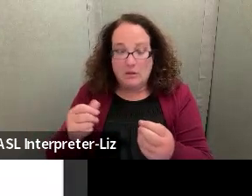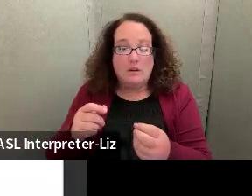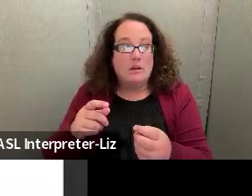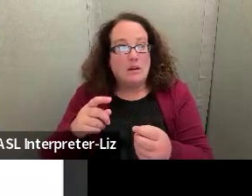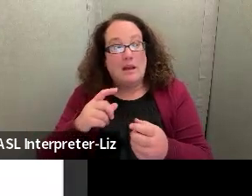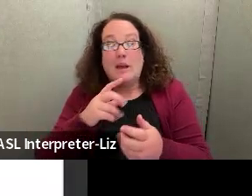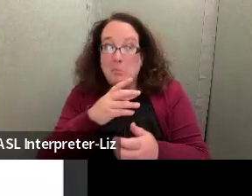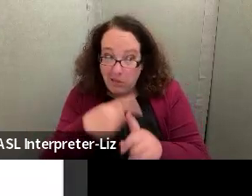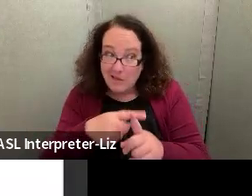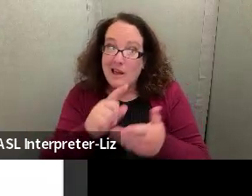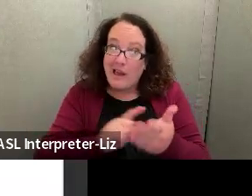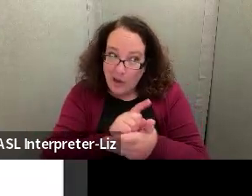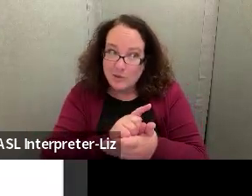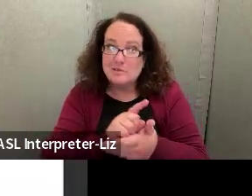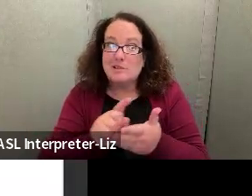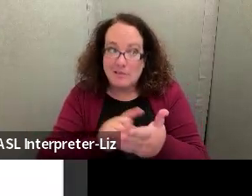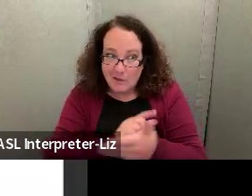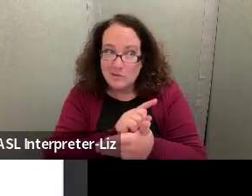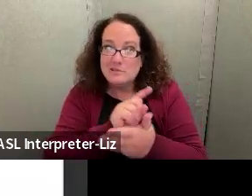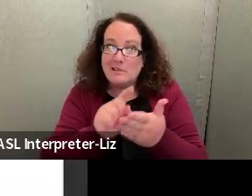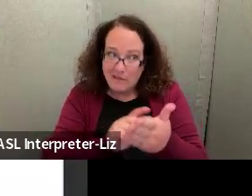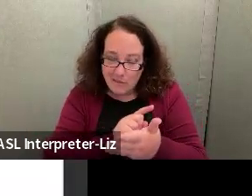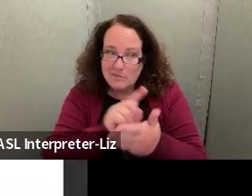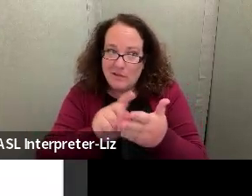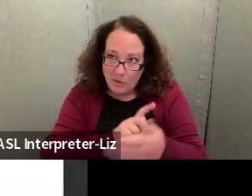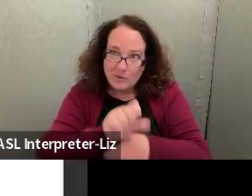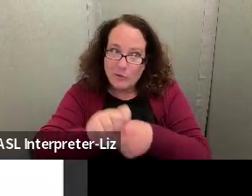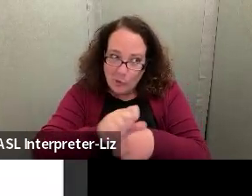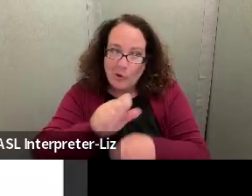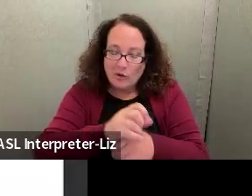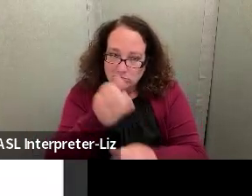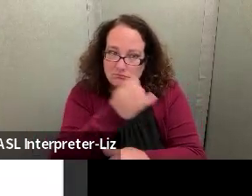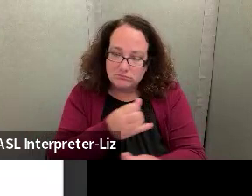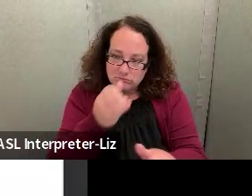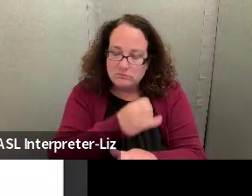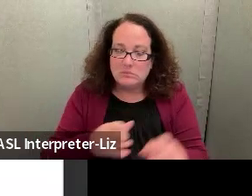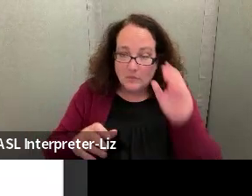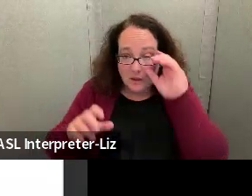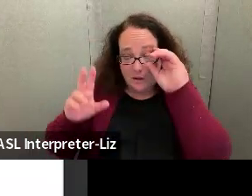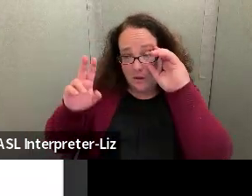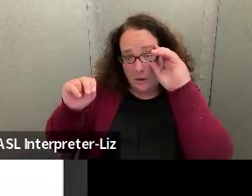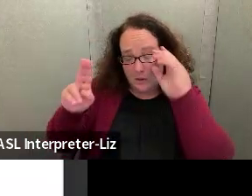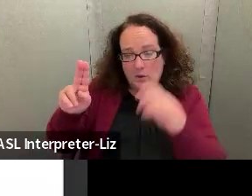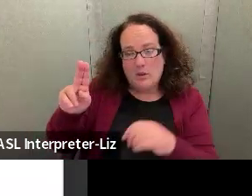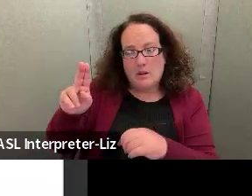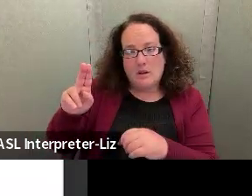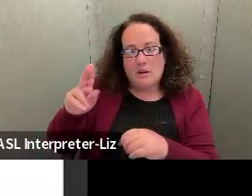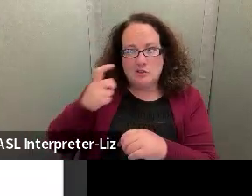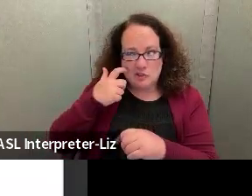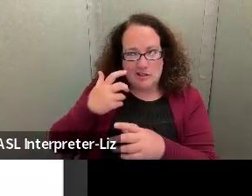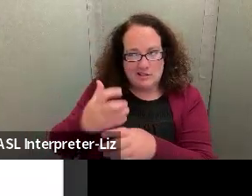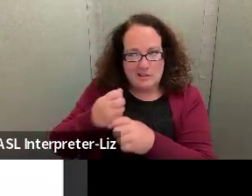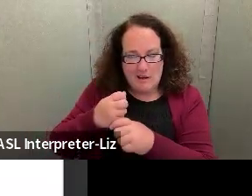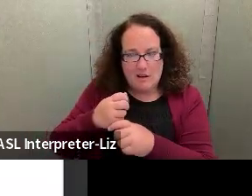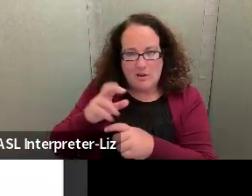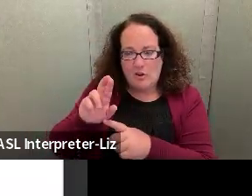labor. But Yeah. like the makerspace here at Northeastern just got a CNC router table in.